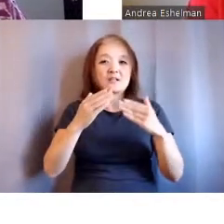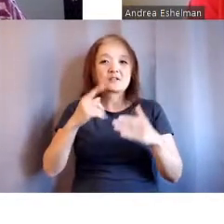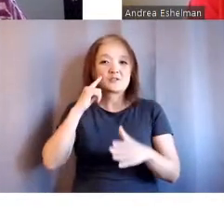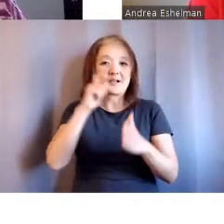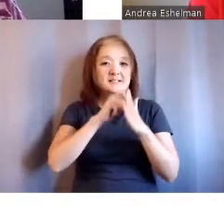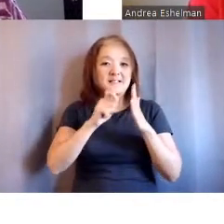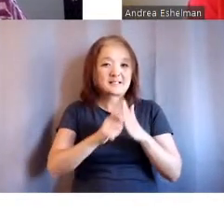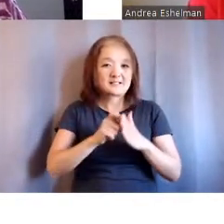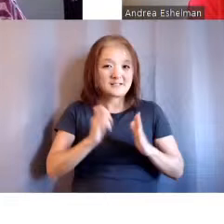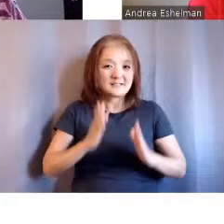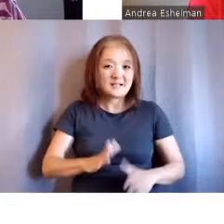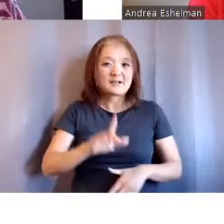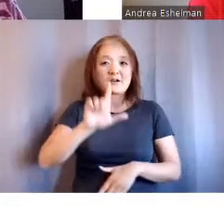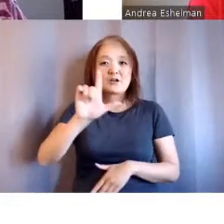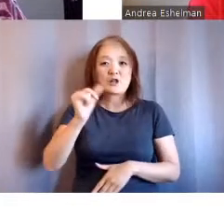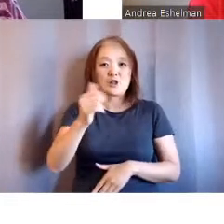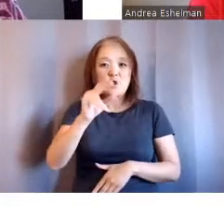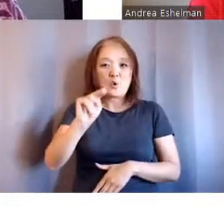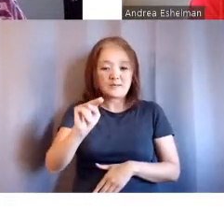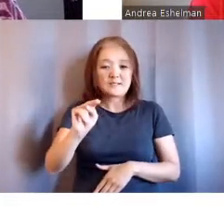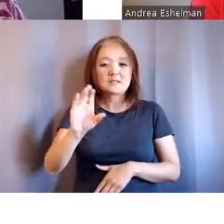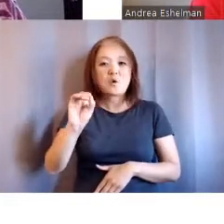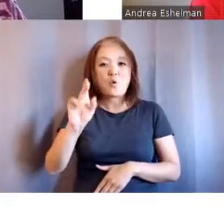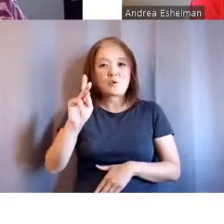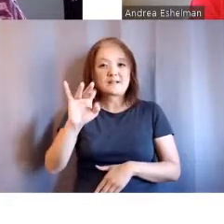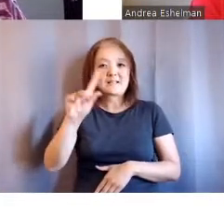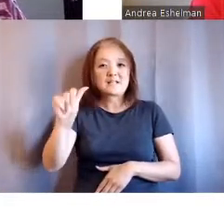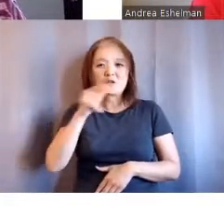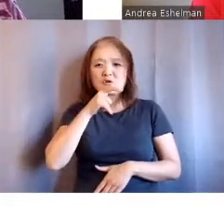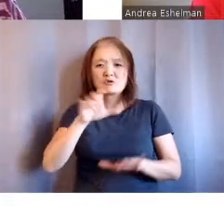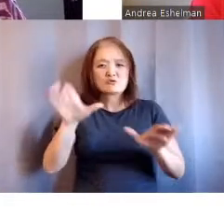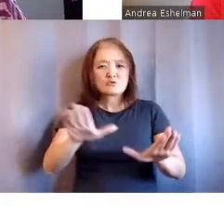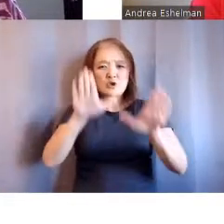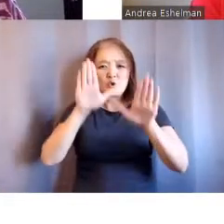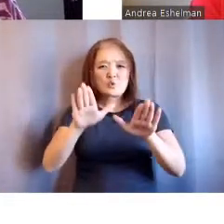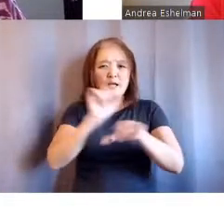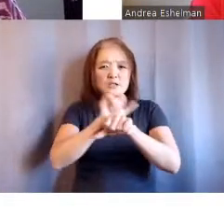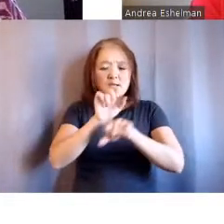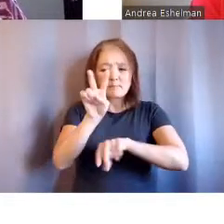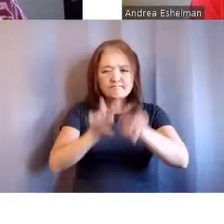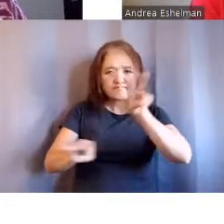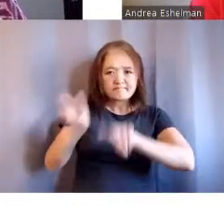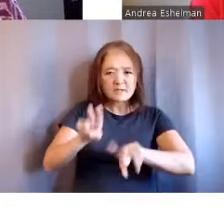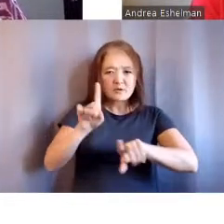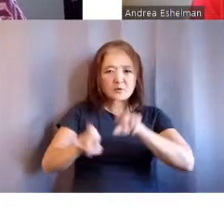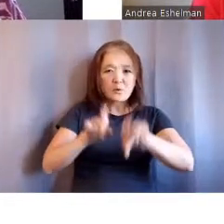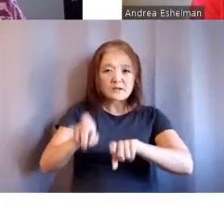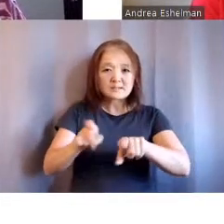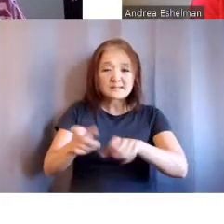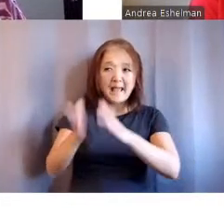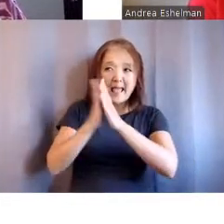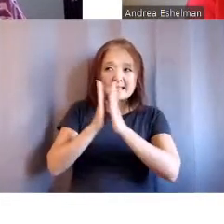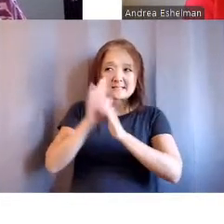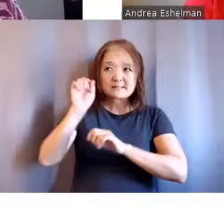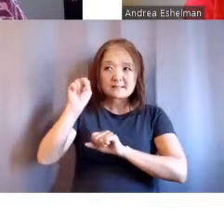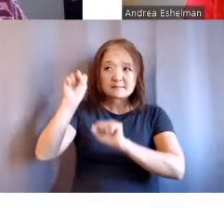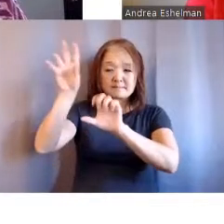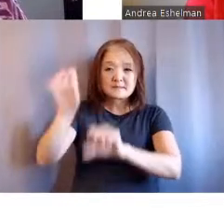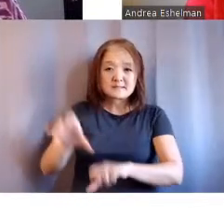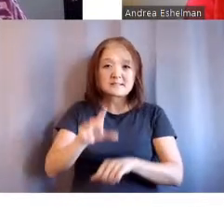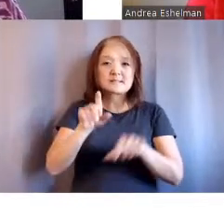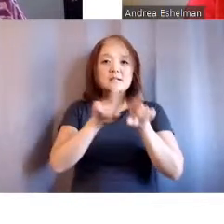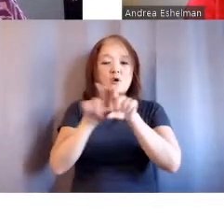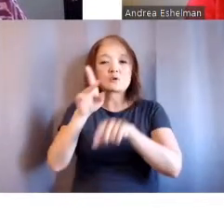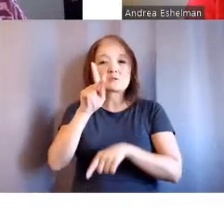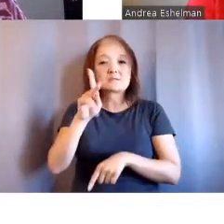Treasurer, Logan Okita, who's been doing a great job of monitoring those questions and asking them, and Kelly Ka'ana'ana as well for helping. I